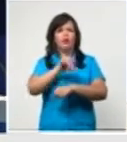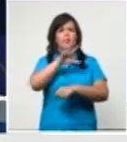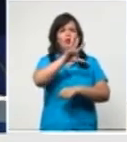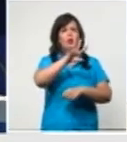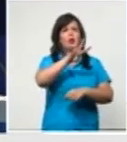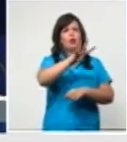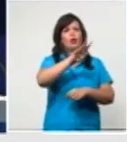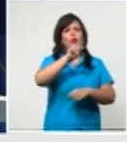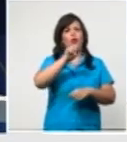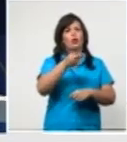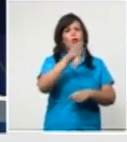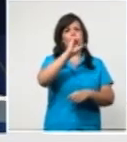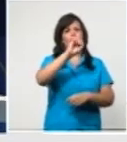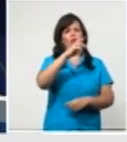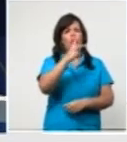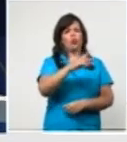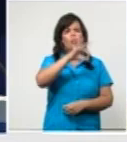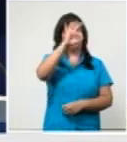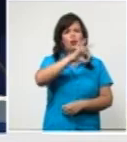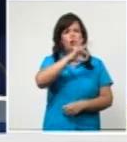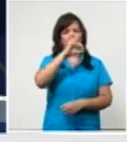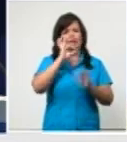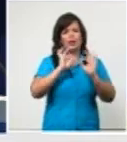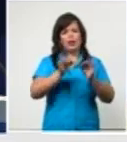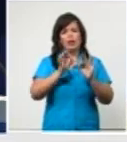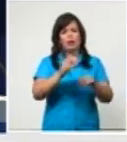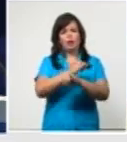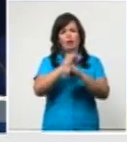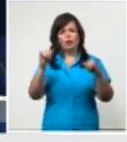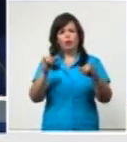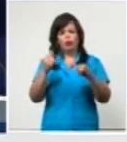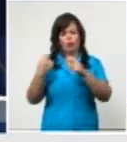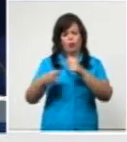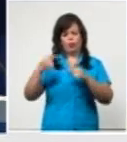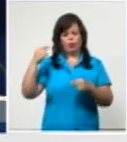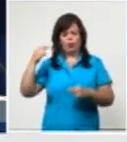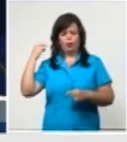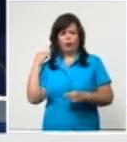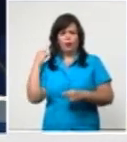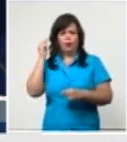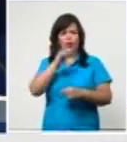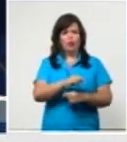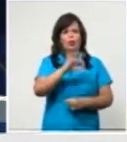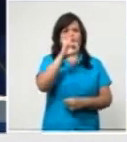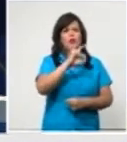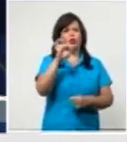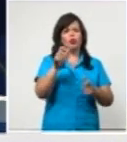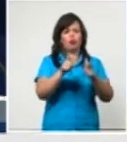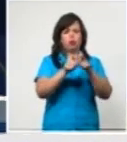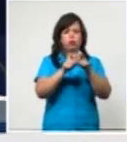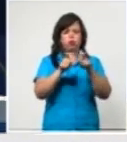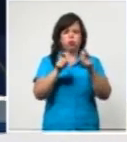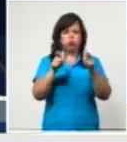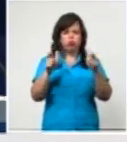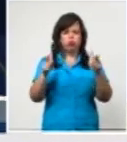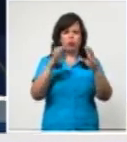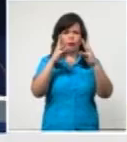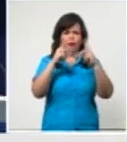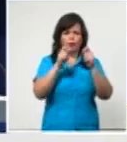54.02%. And as I always say, in the last few days, this percentage has increased to